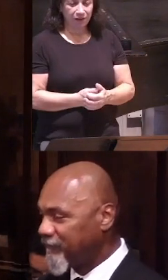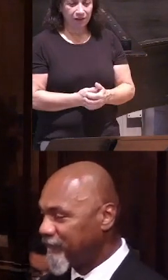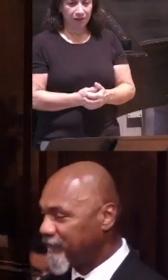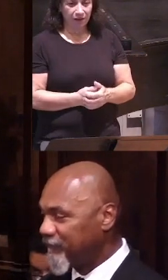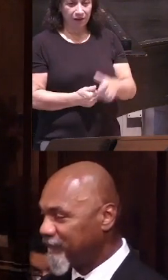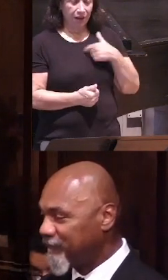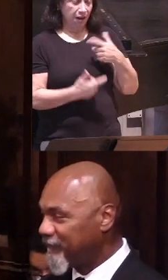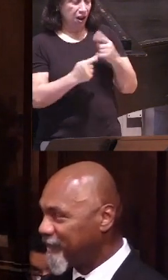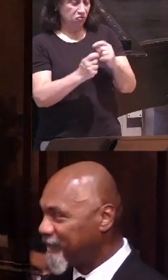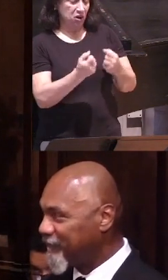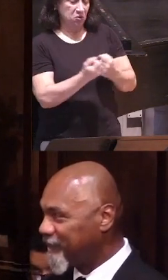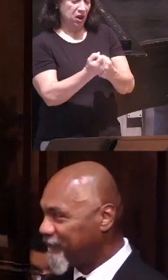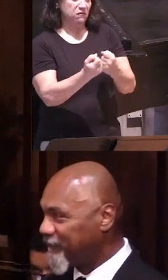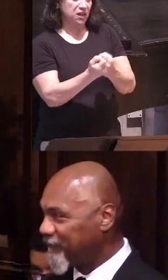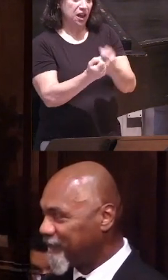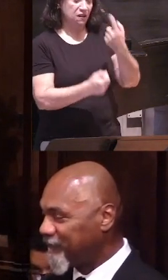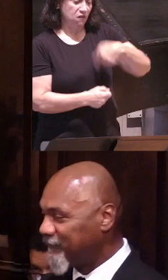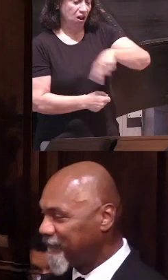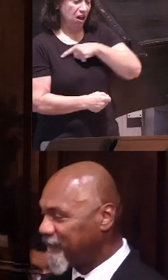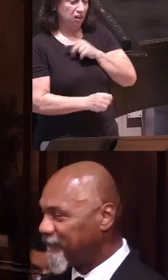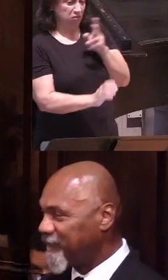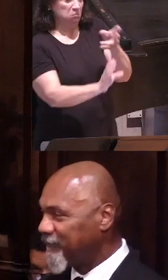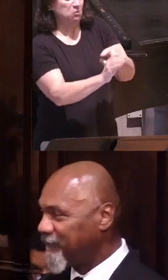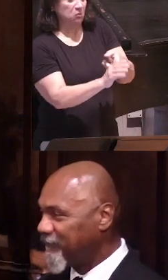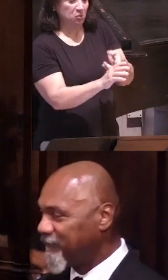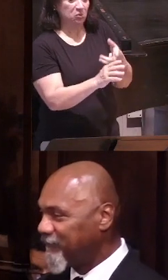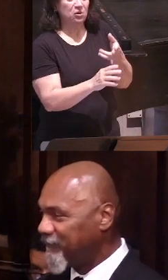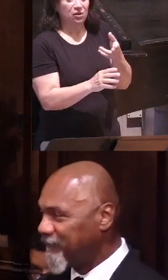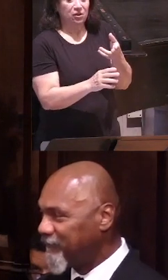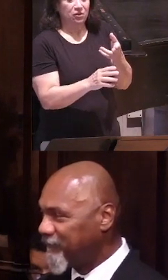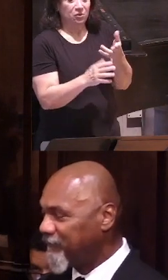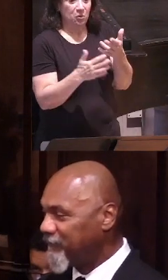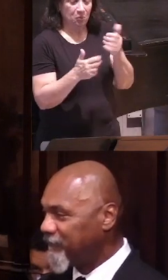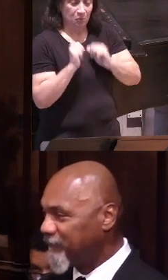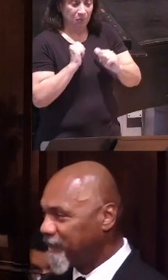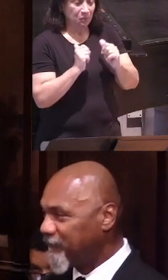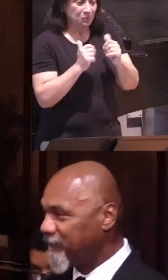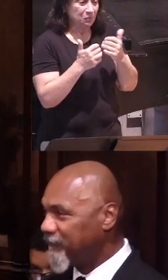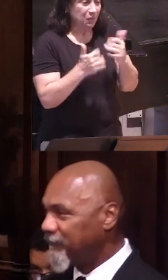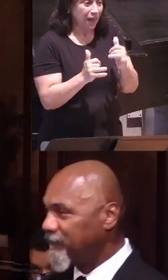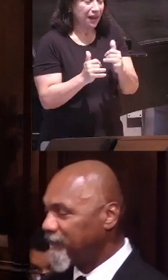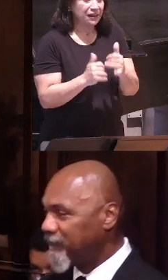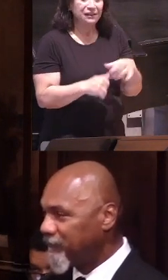I tried to advocate for us to play. He agreed to help me.